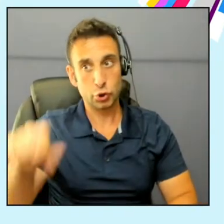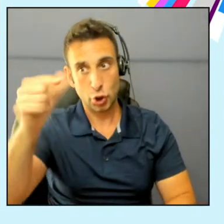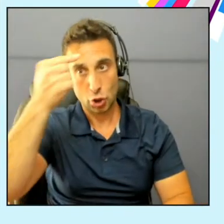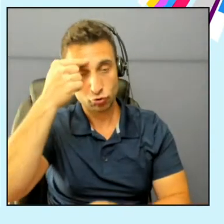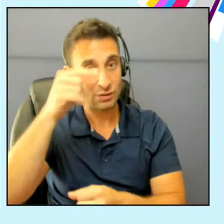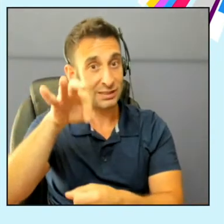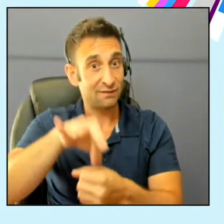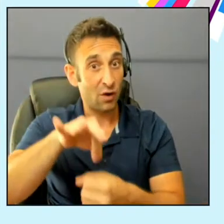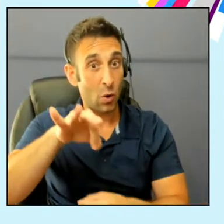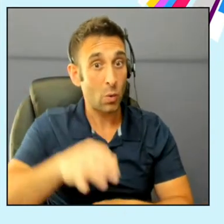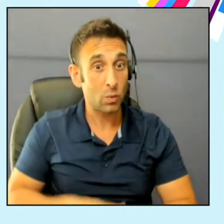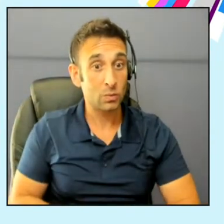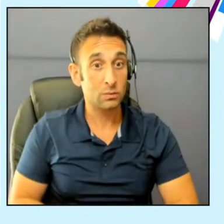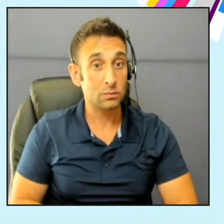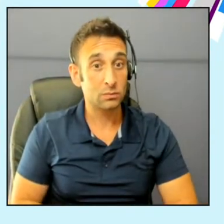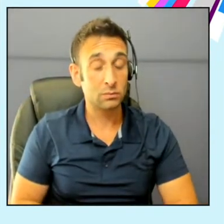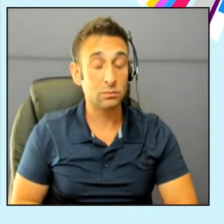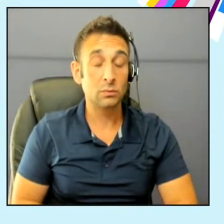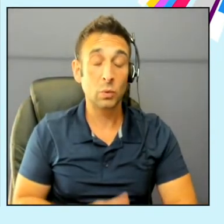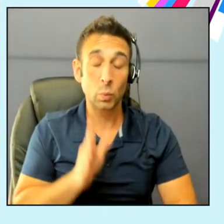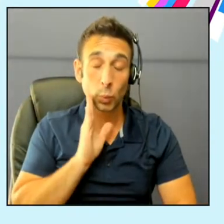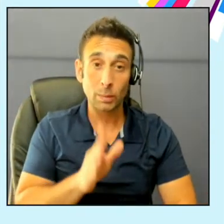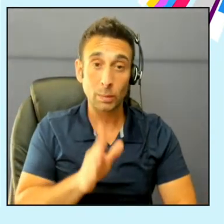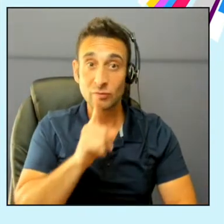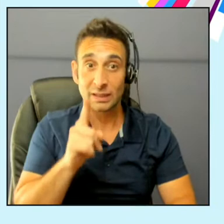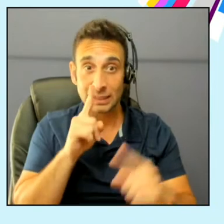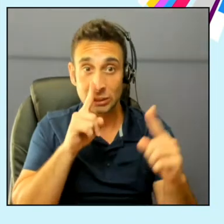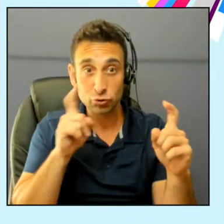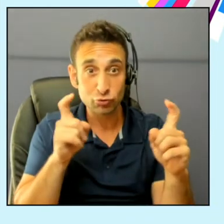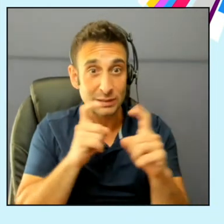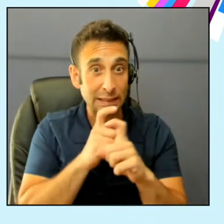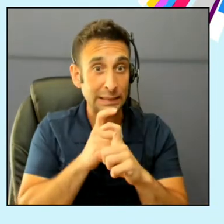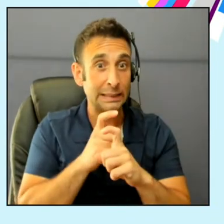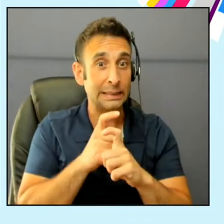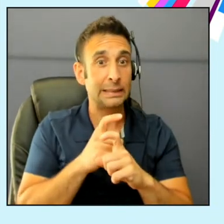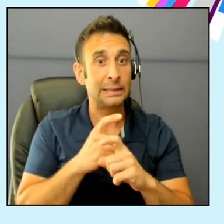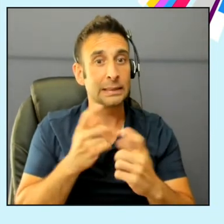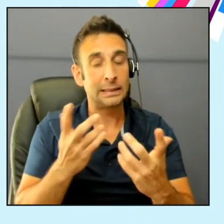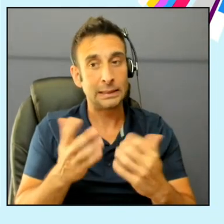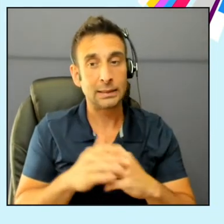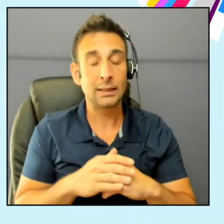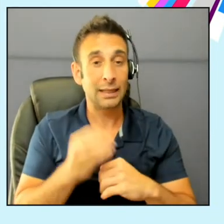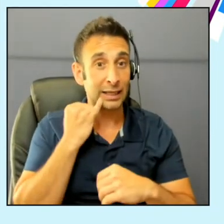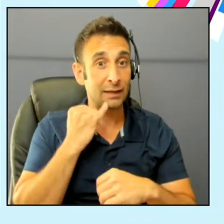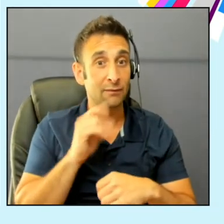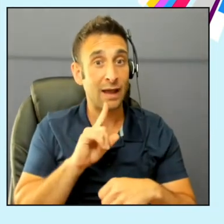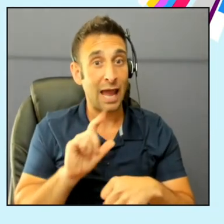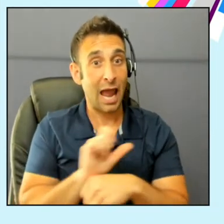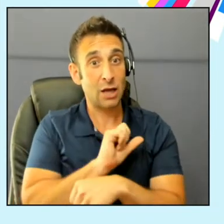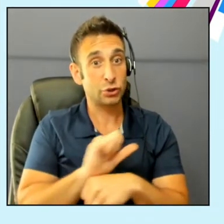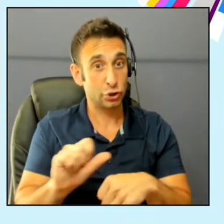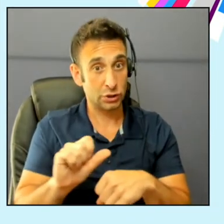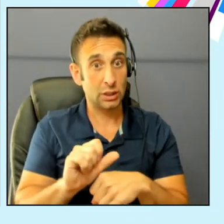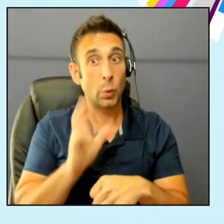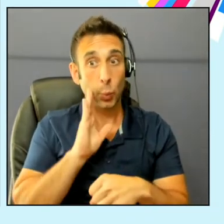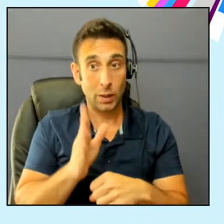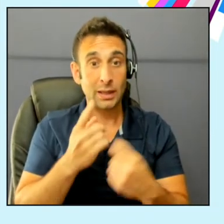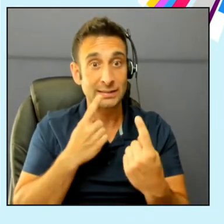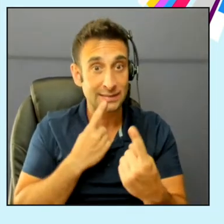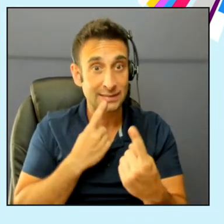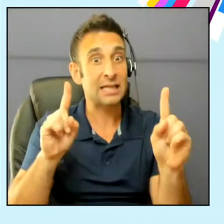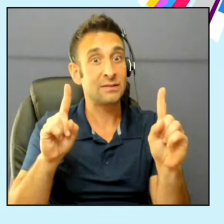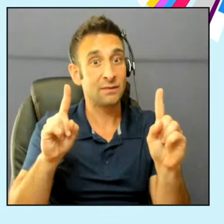going to be very, very tricky and decisive whether we're going to actually secure a mandate. Now, if we don't get